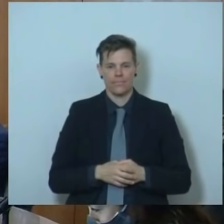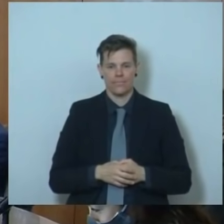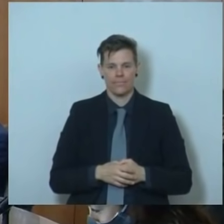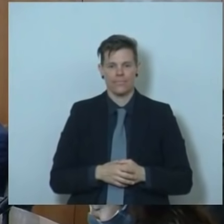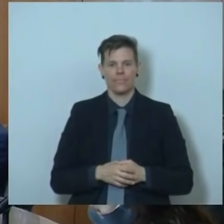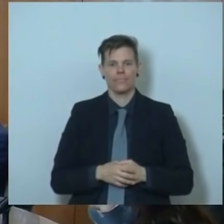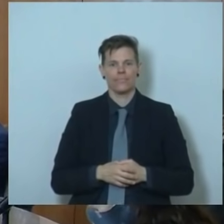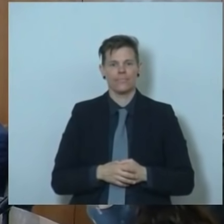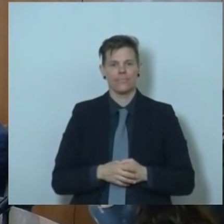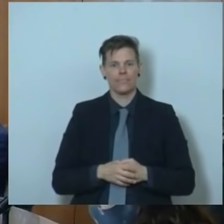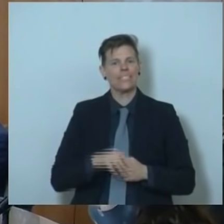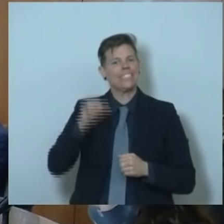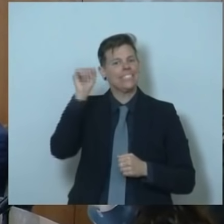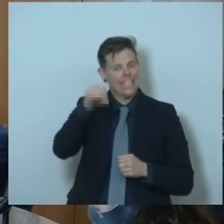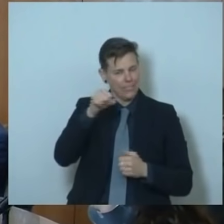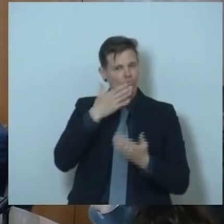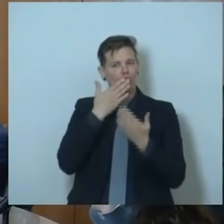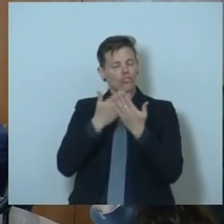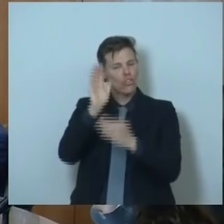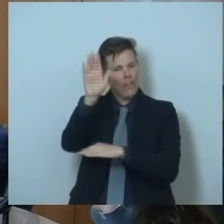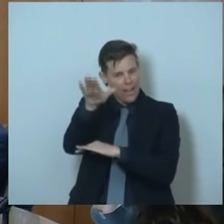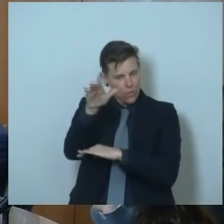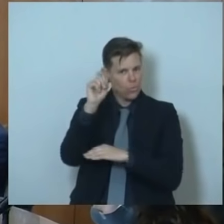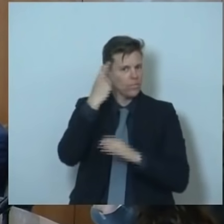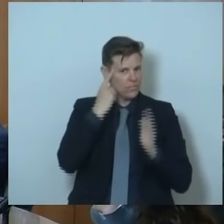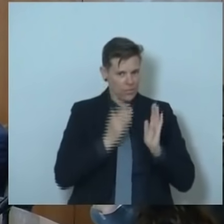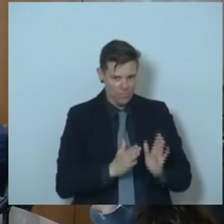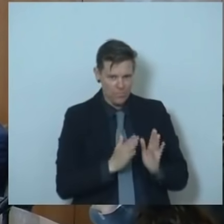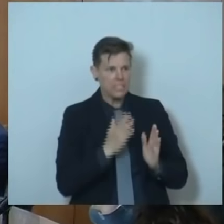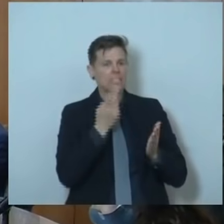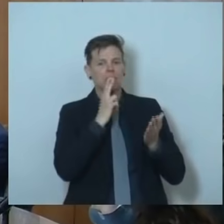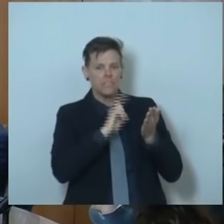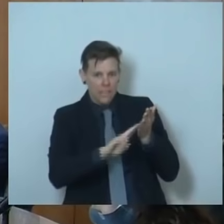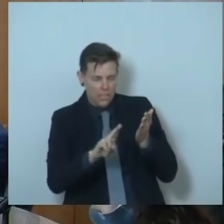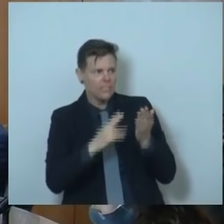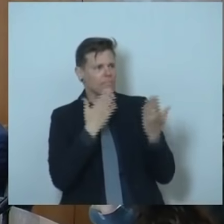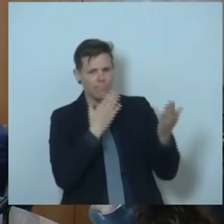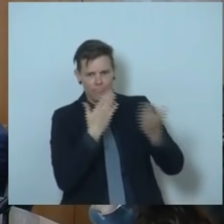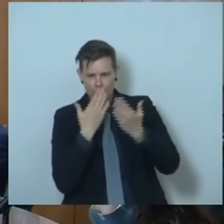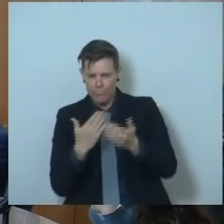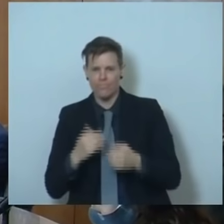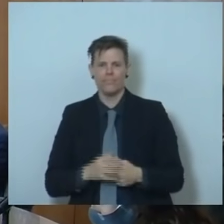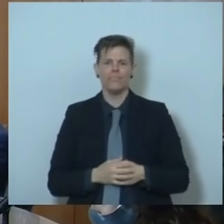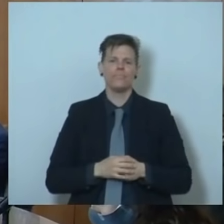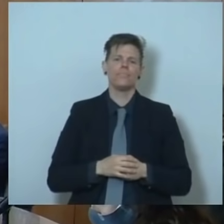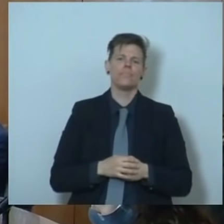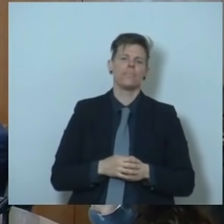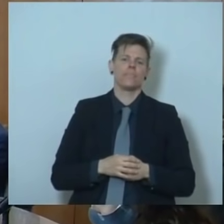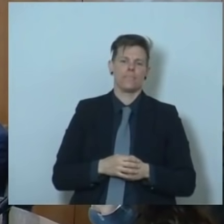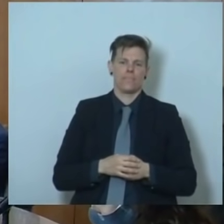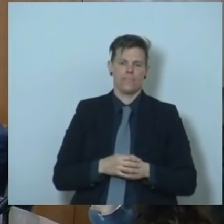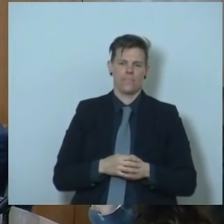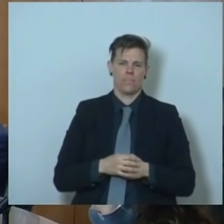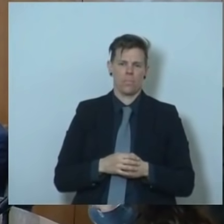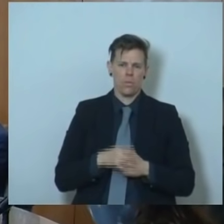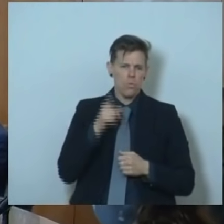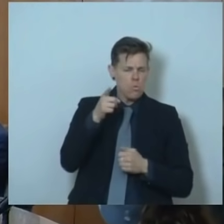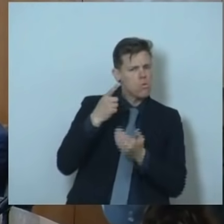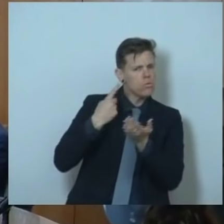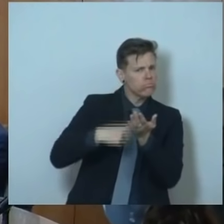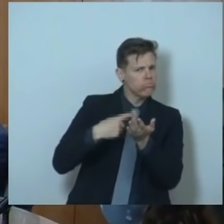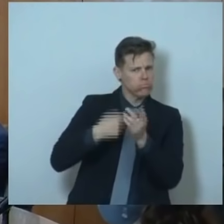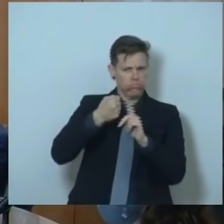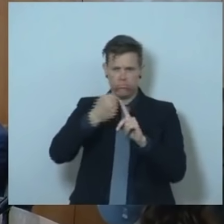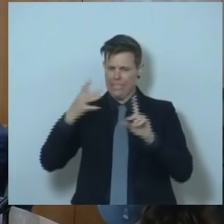Yes, good afternoon, Governor, Cabinet Secretaries. Thanks for the opportunity. You talked a little bit about testing capacity and expanding